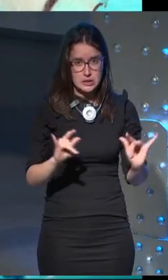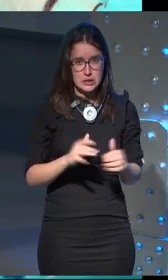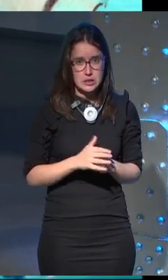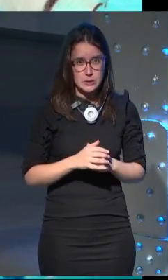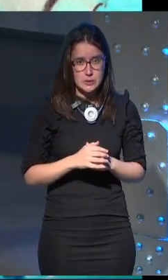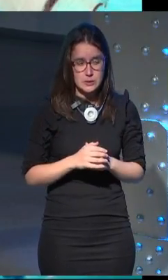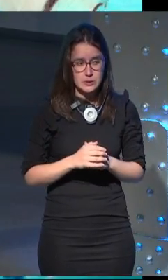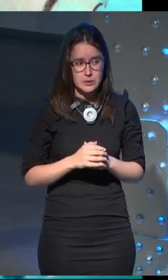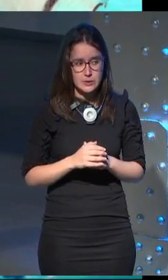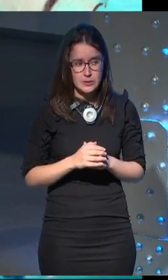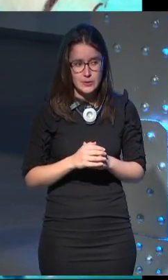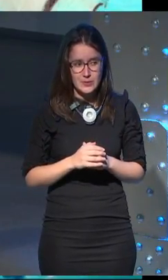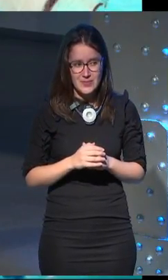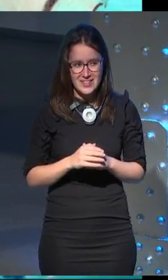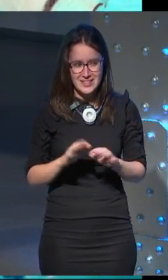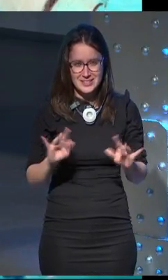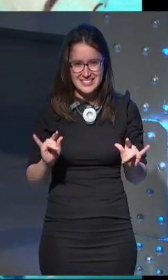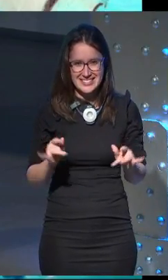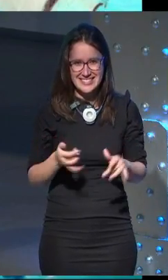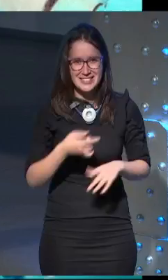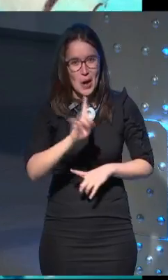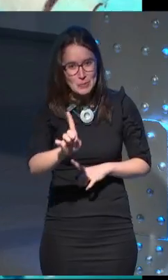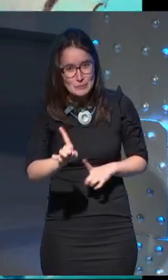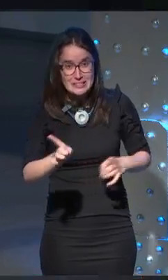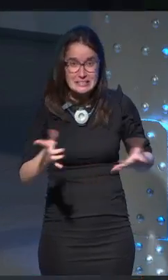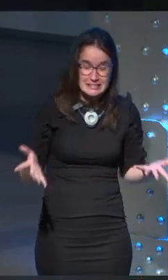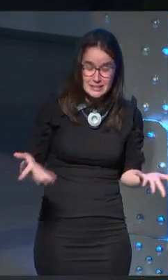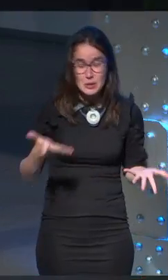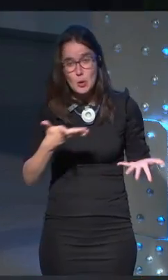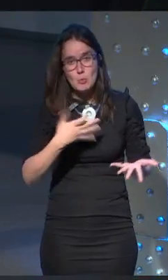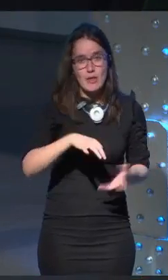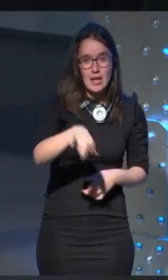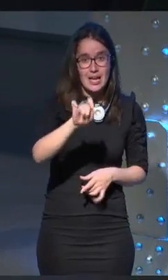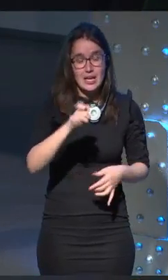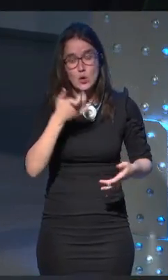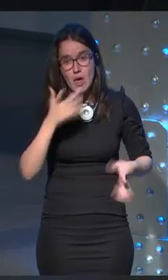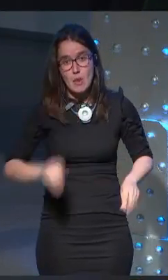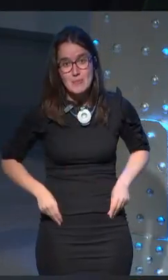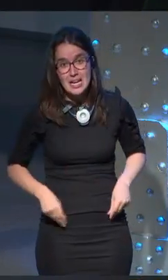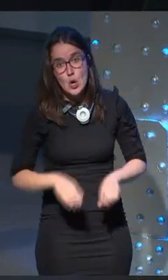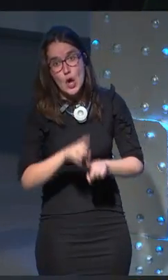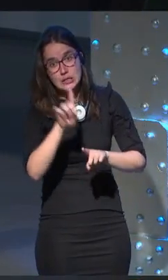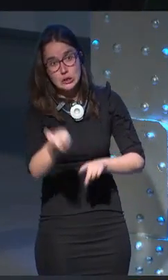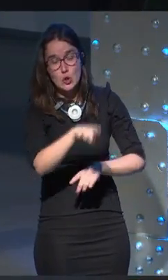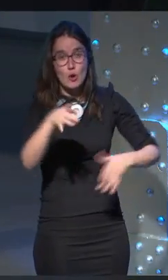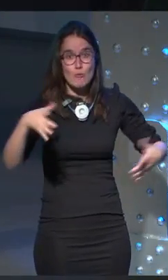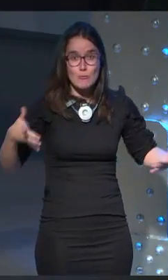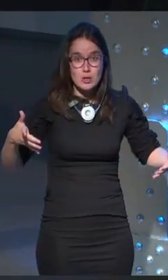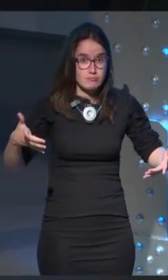but it's not advice that they can choose to accept it or not, because there's absolutely nothing you can do about